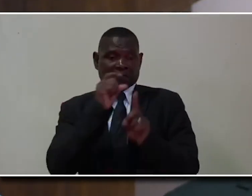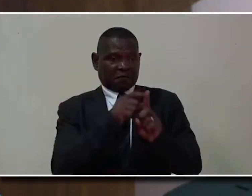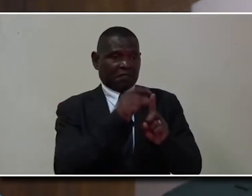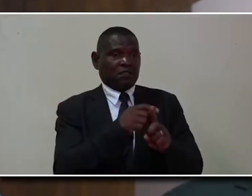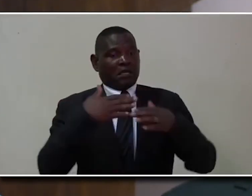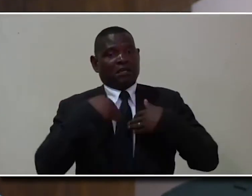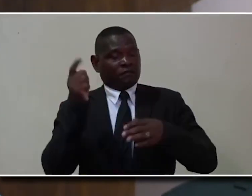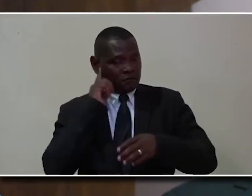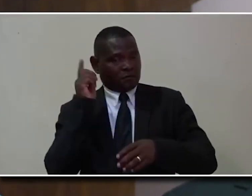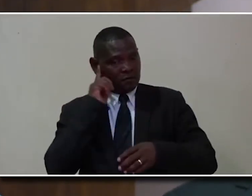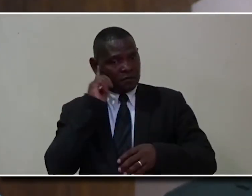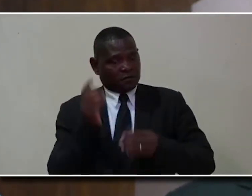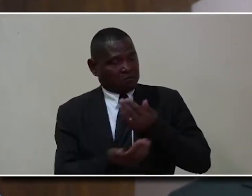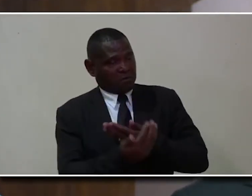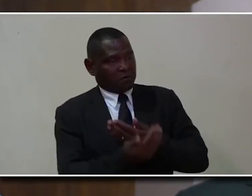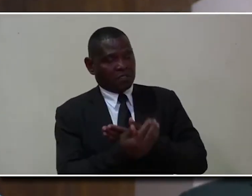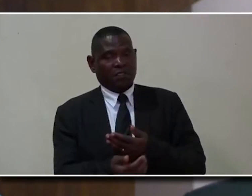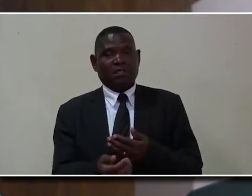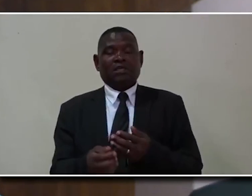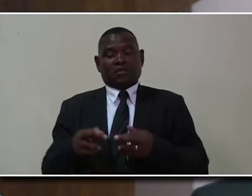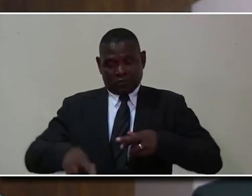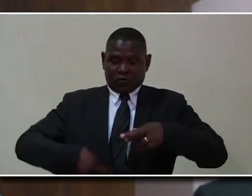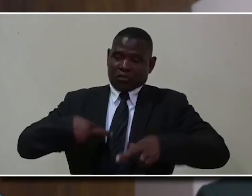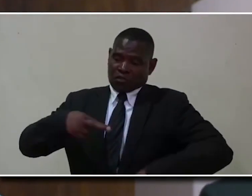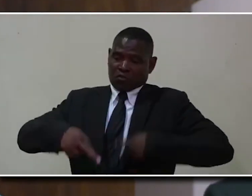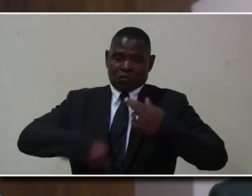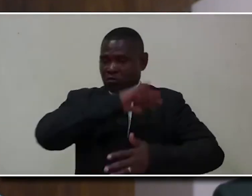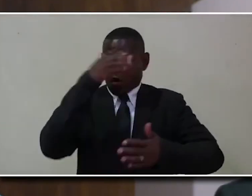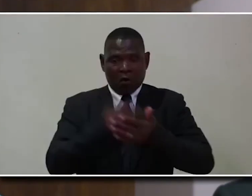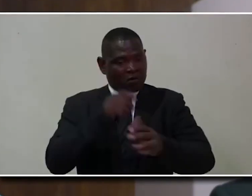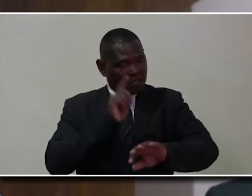that rejoice always in the Lord.